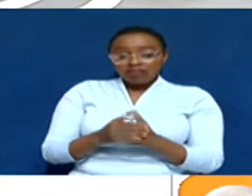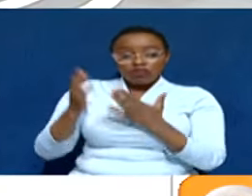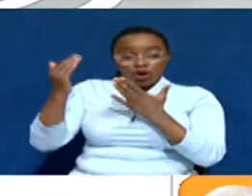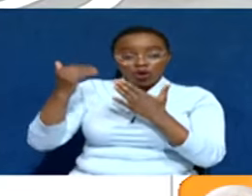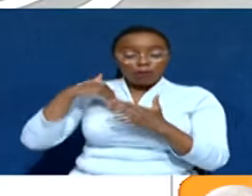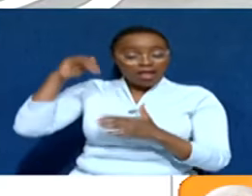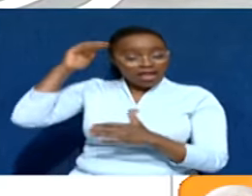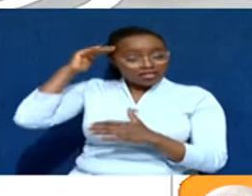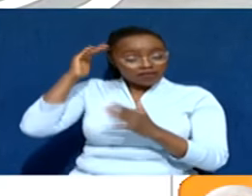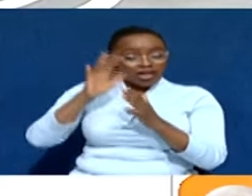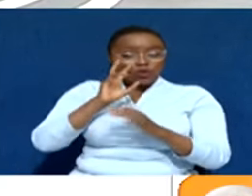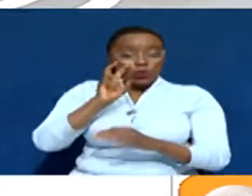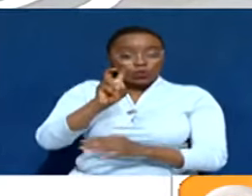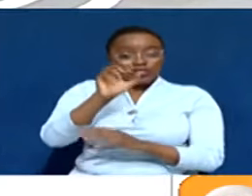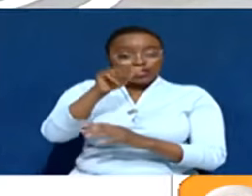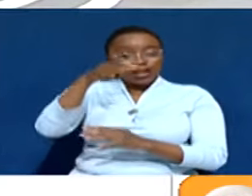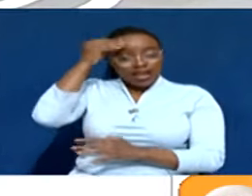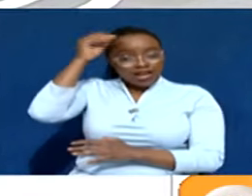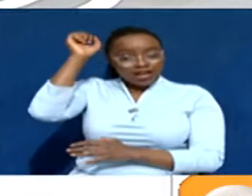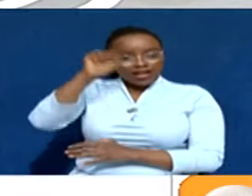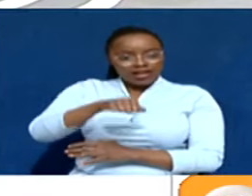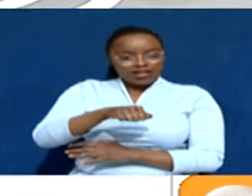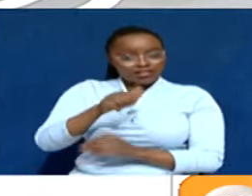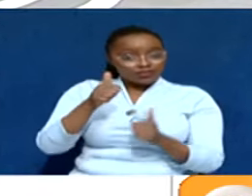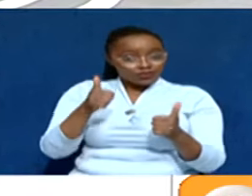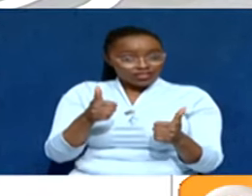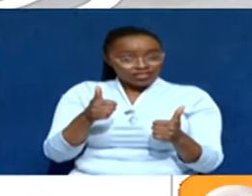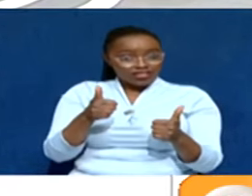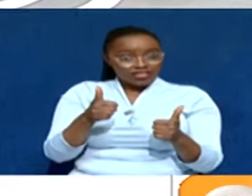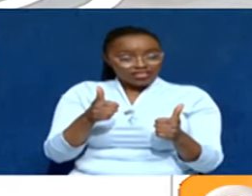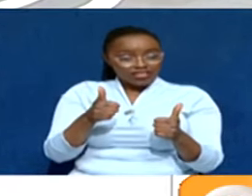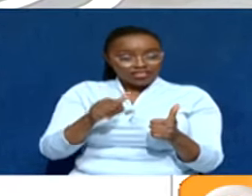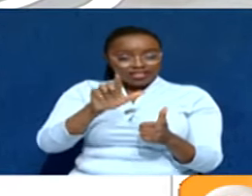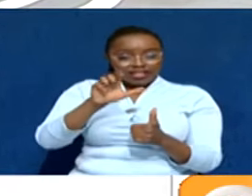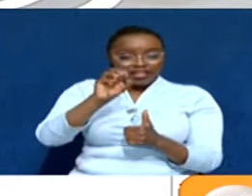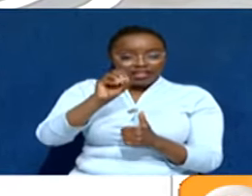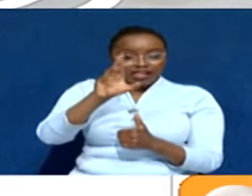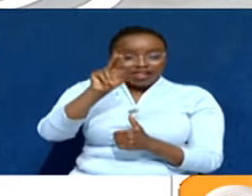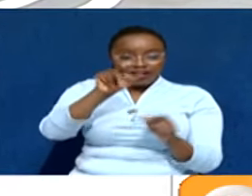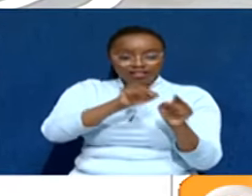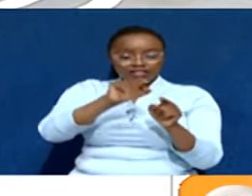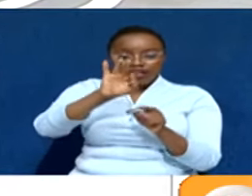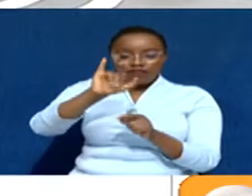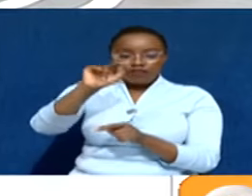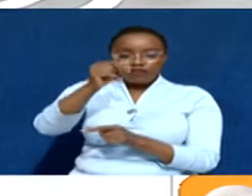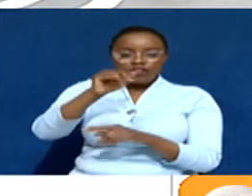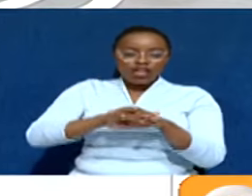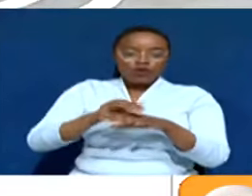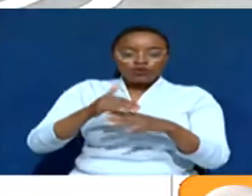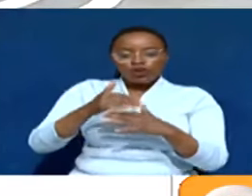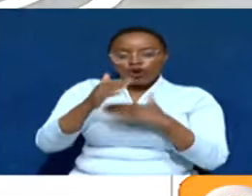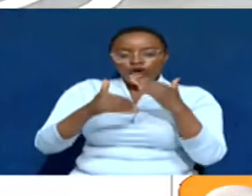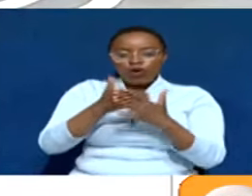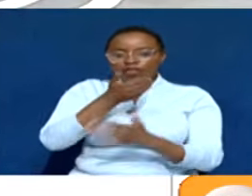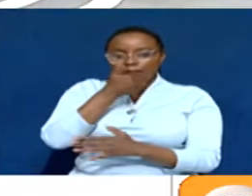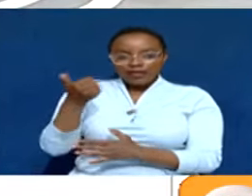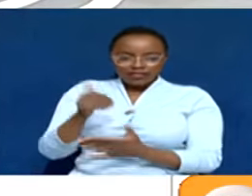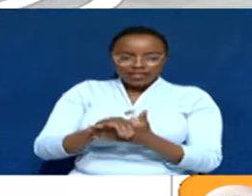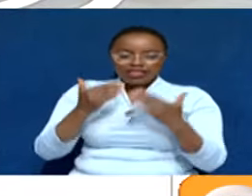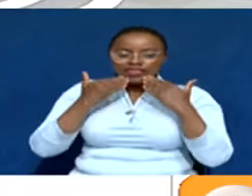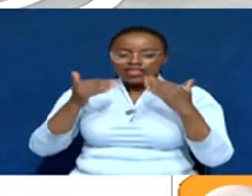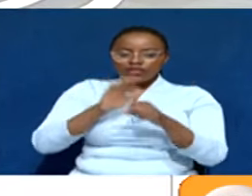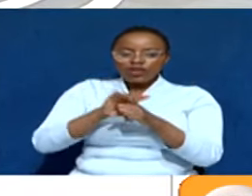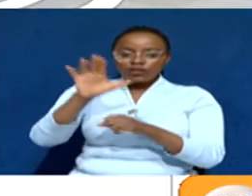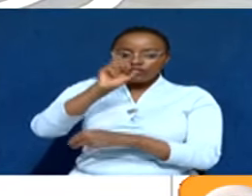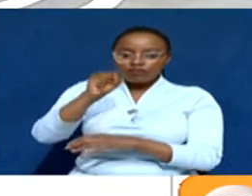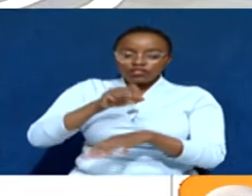hopefully they're listening, they're watching, and they can learn. Yeah. Right? Yeah. Lana Chirap? Yep. Eid Murunga? Yes. Good luck to you. Thank you. Thank you so much. Wanna see us.